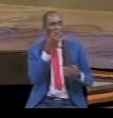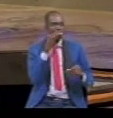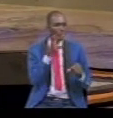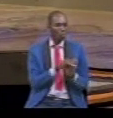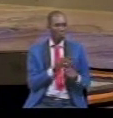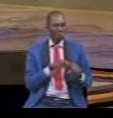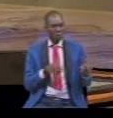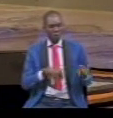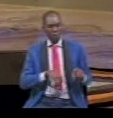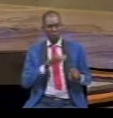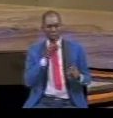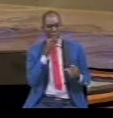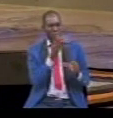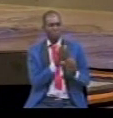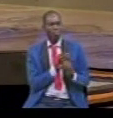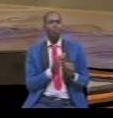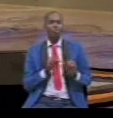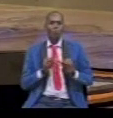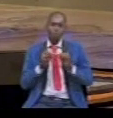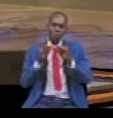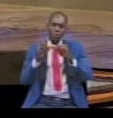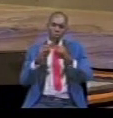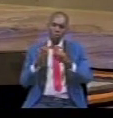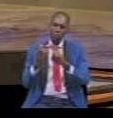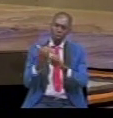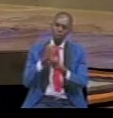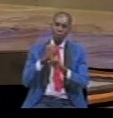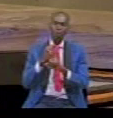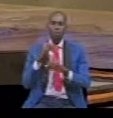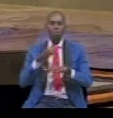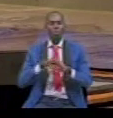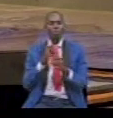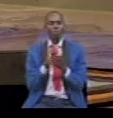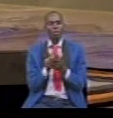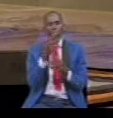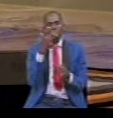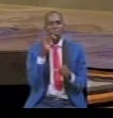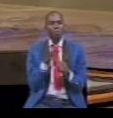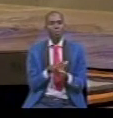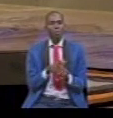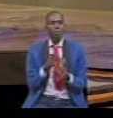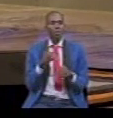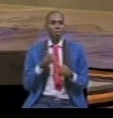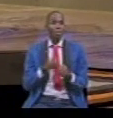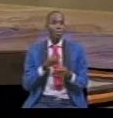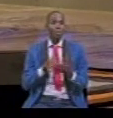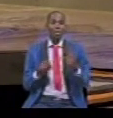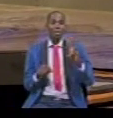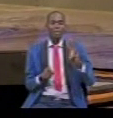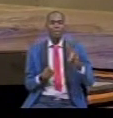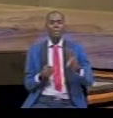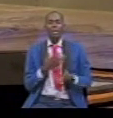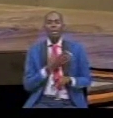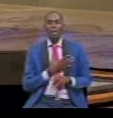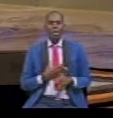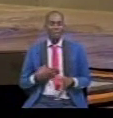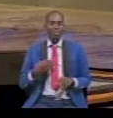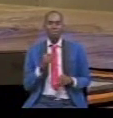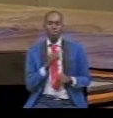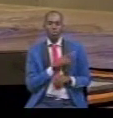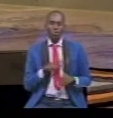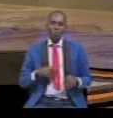receive. Keep on holding to the promise. And the Lord said in verse 6, hear what the unjust